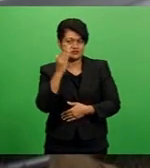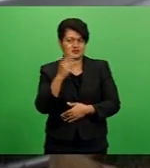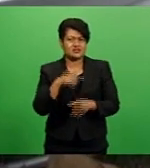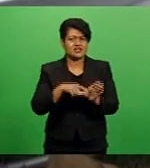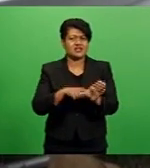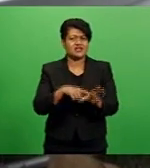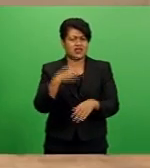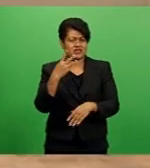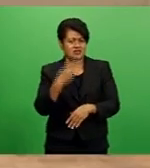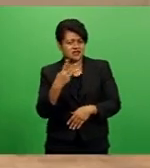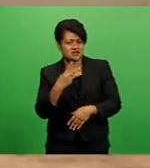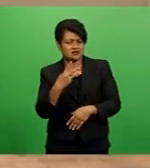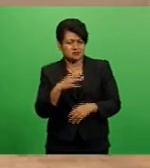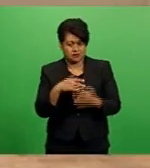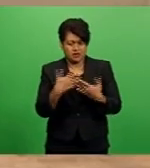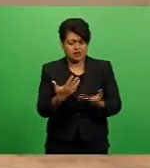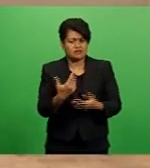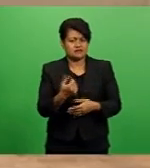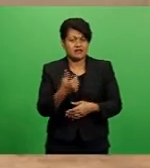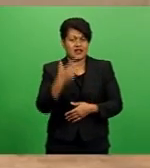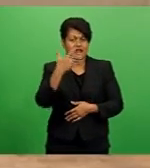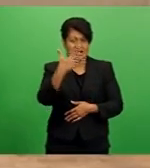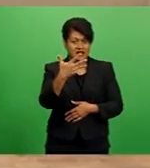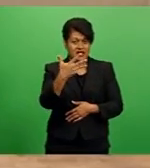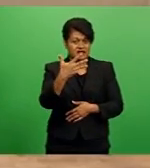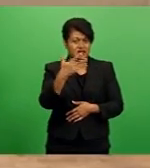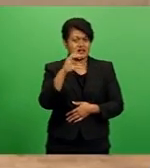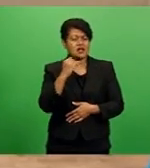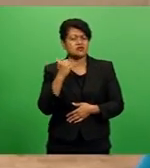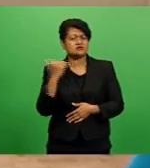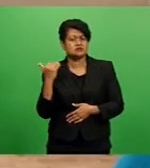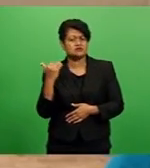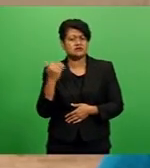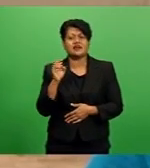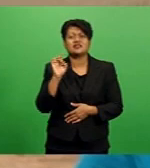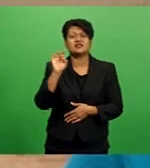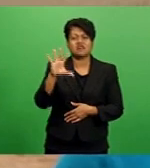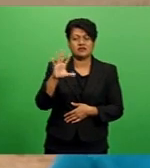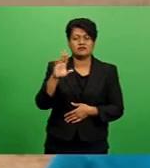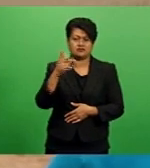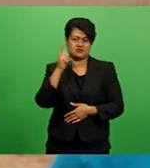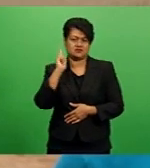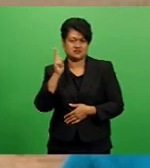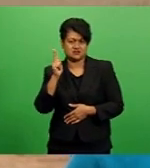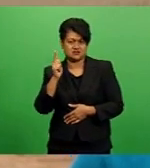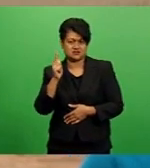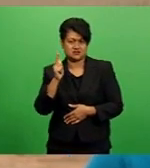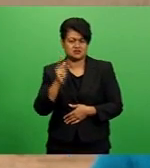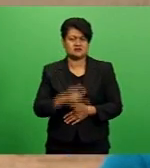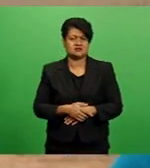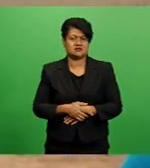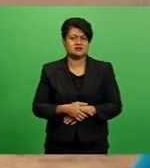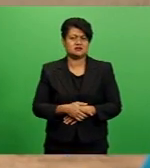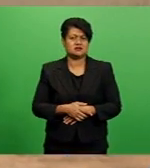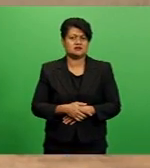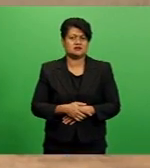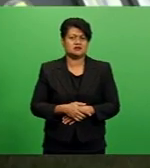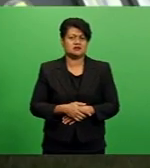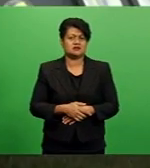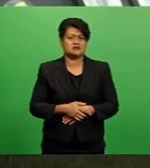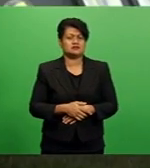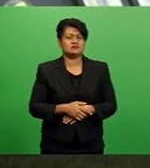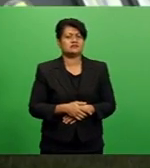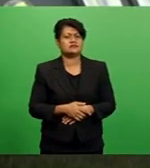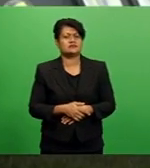13. We will have 9 for classrooms, and we'll have 10 for teachers, 10 tents for teachers. Occupation